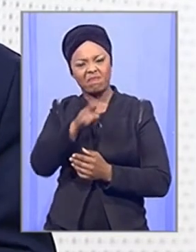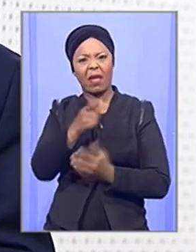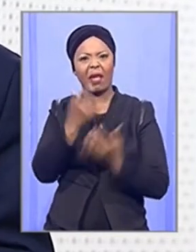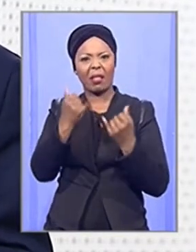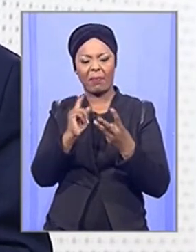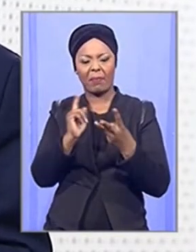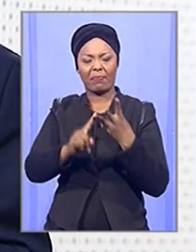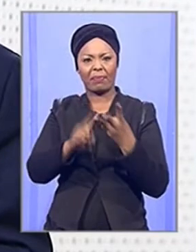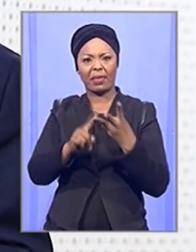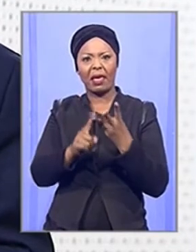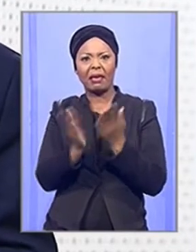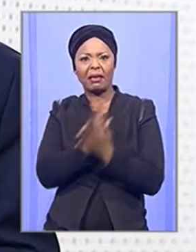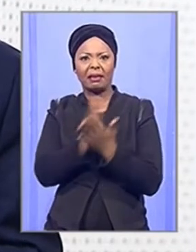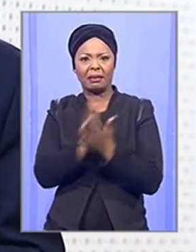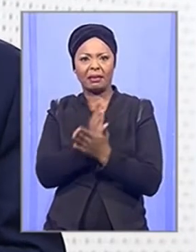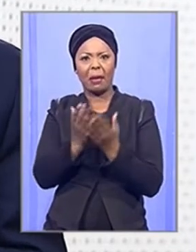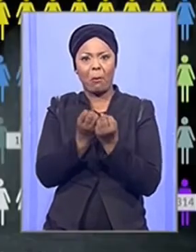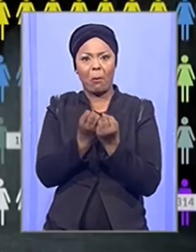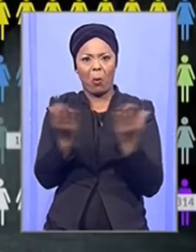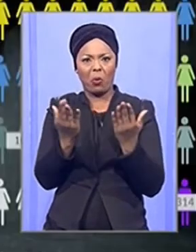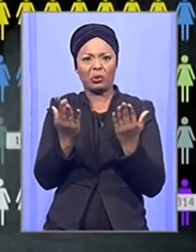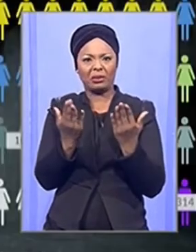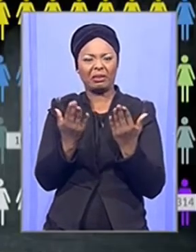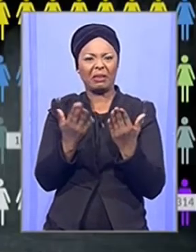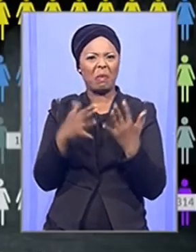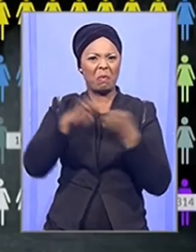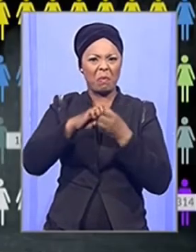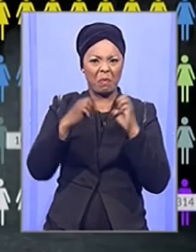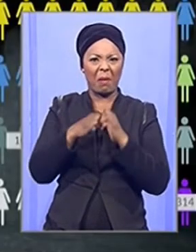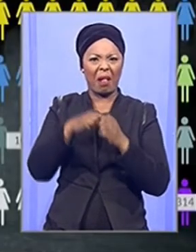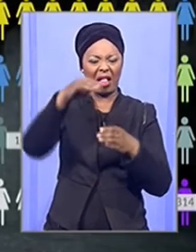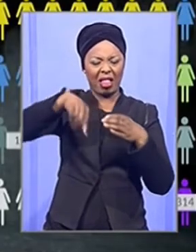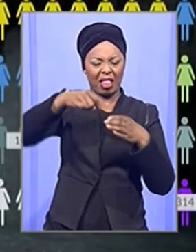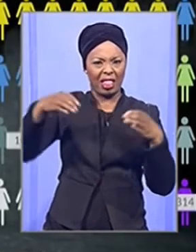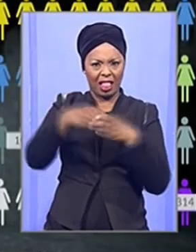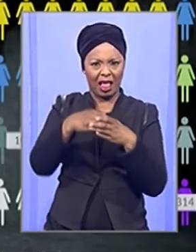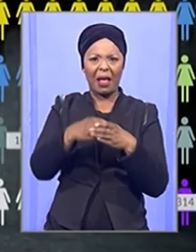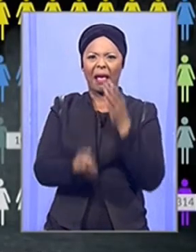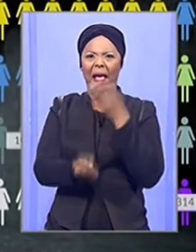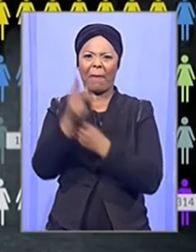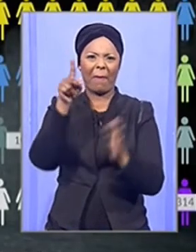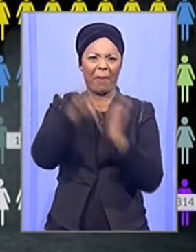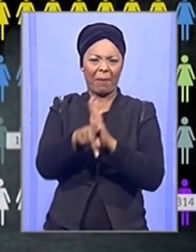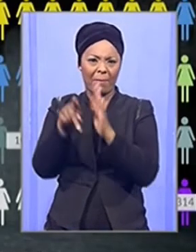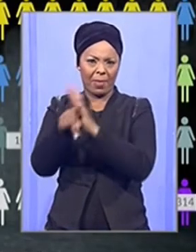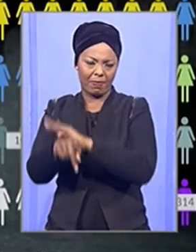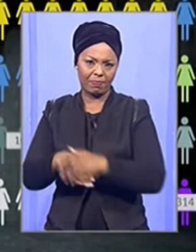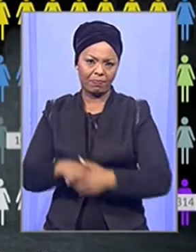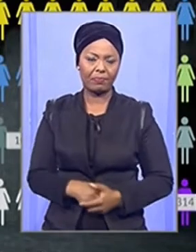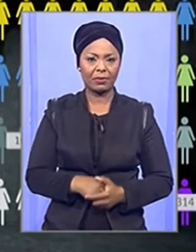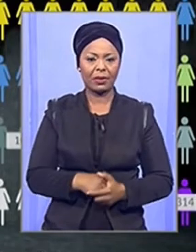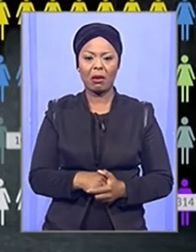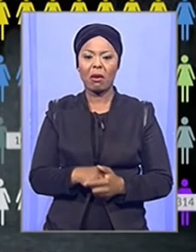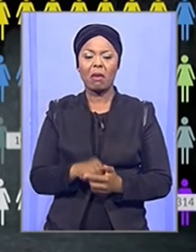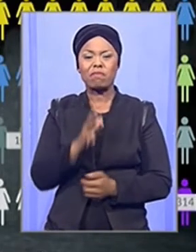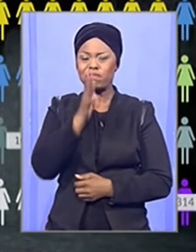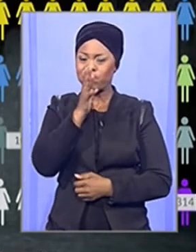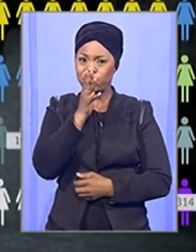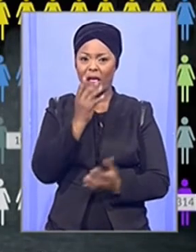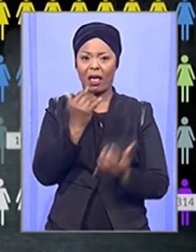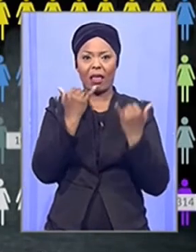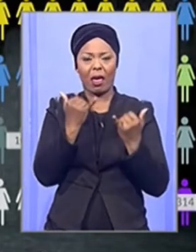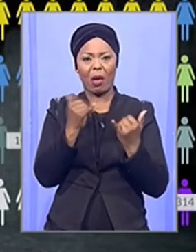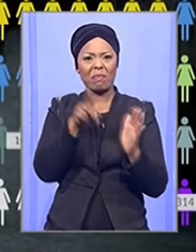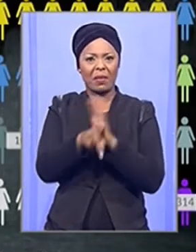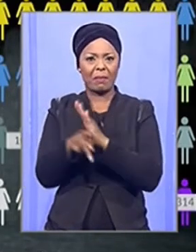cause of murder in South Africa. Go begile melato ya dikete tse senyane makgolo 5 ya go phaya theto ka gang. Ge le melato ya tlaišo